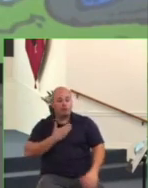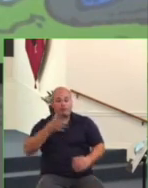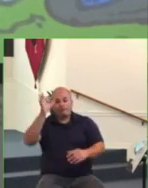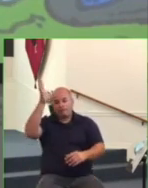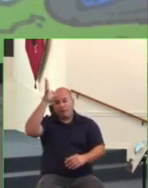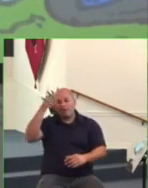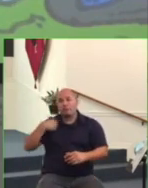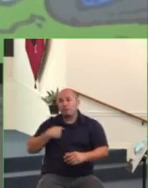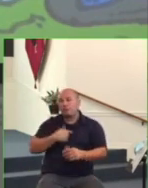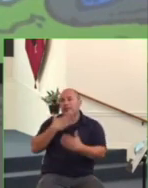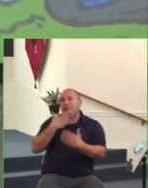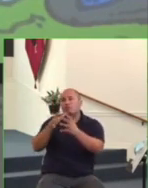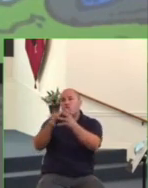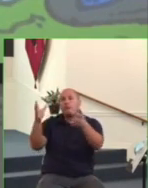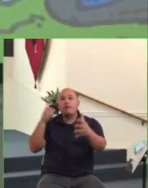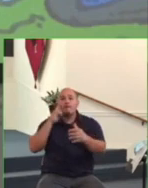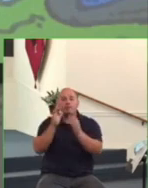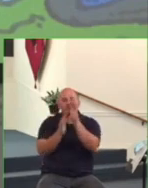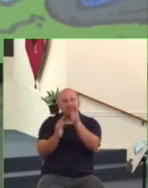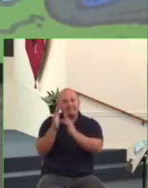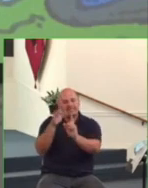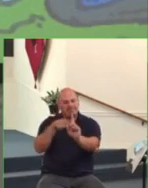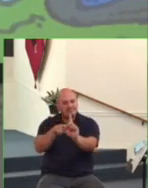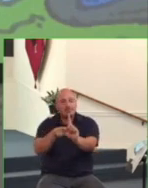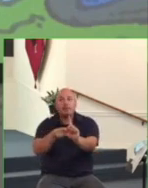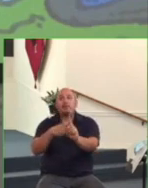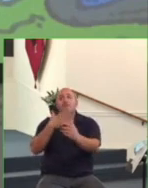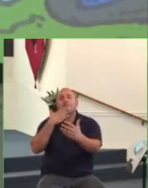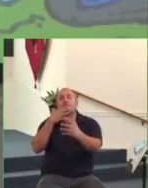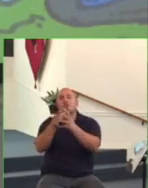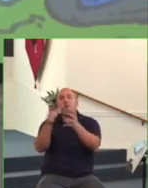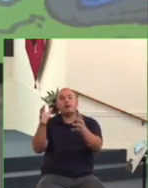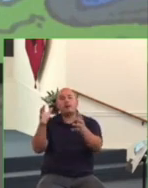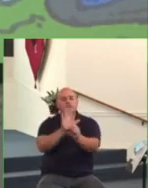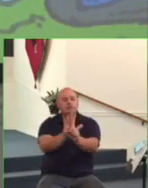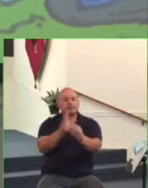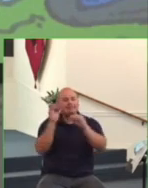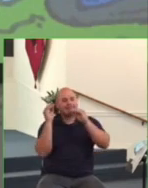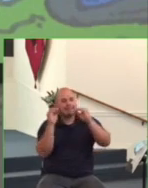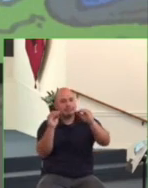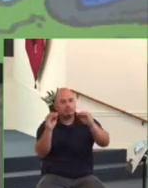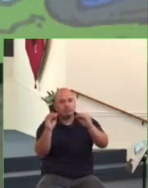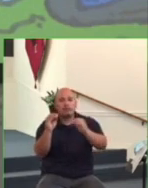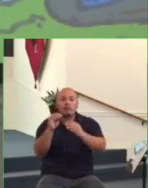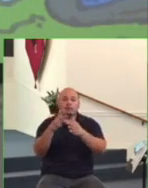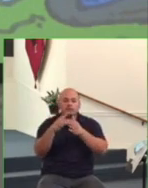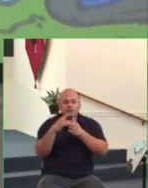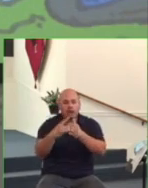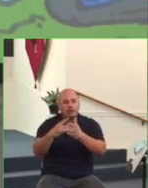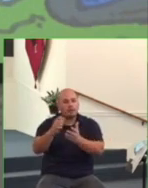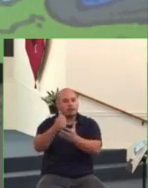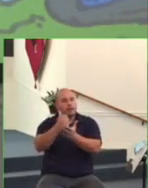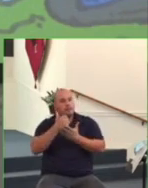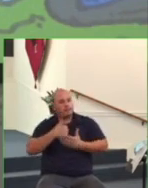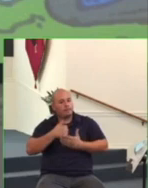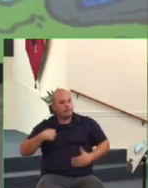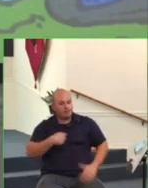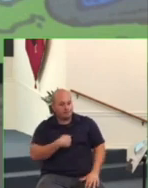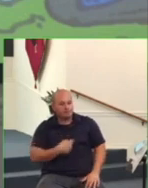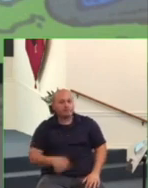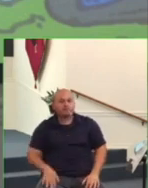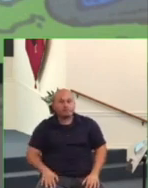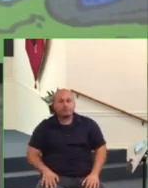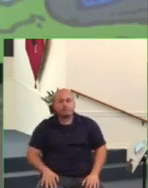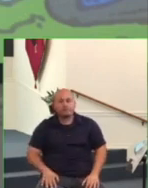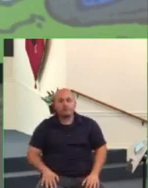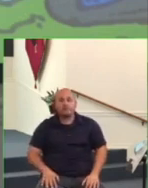caring so much about us that you've given us this good teaching to help us build on a solid foundation that our lives may